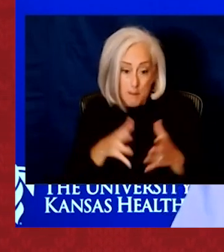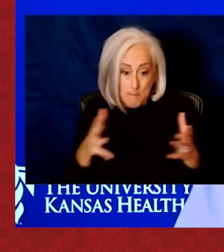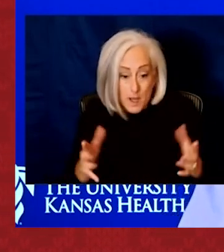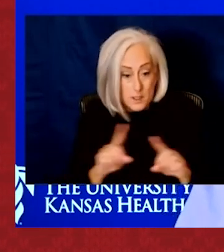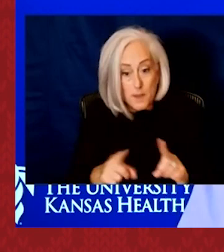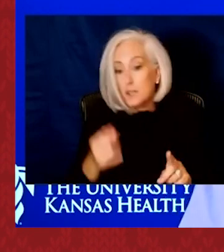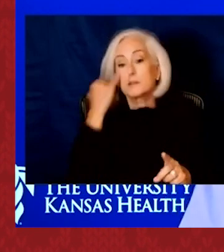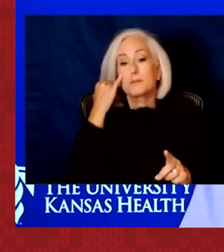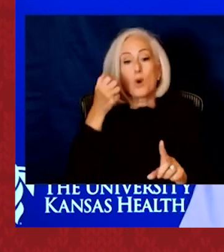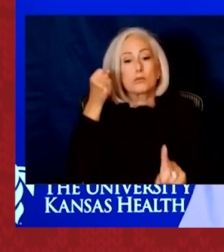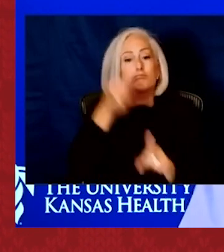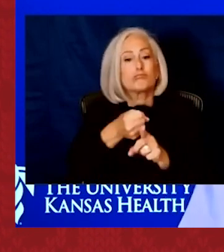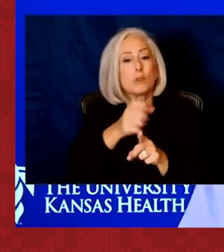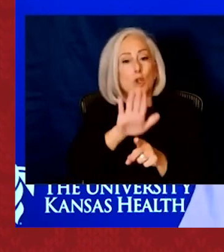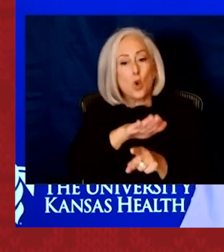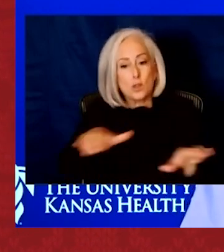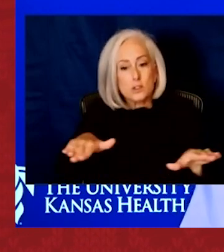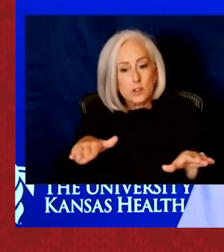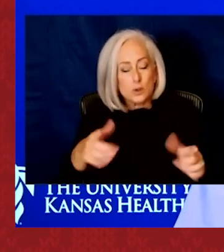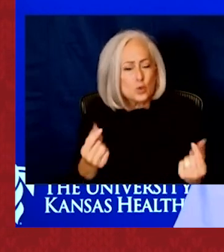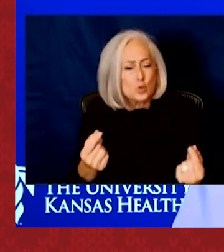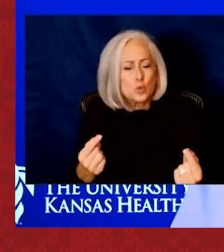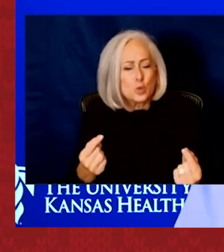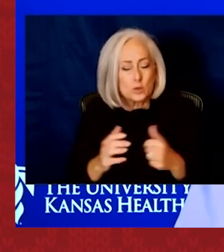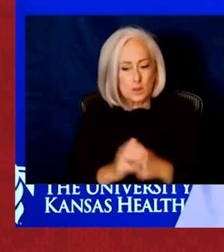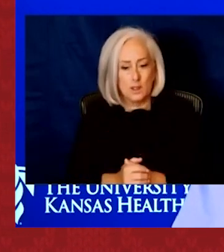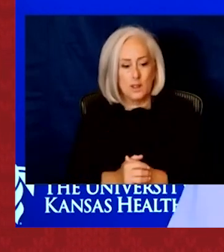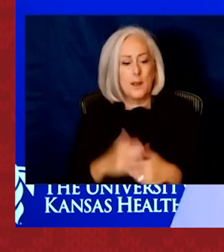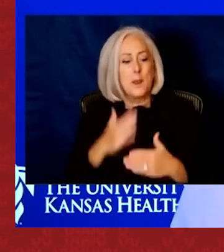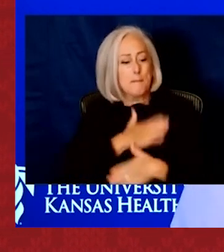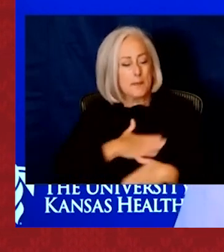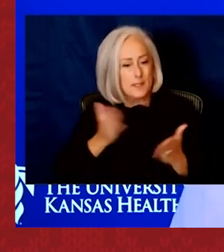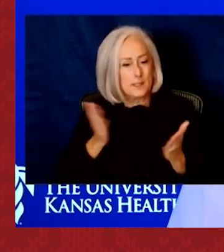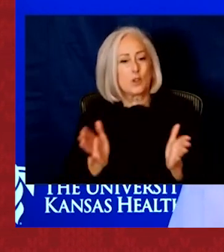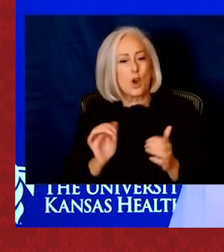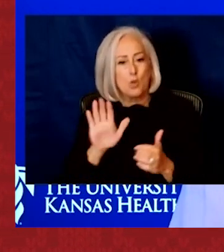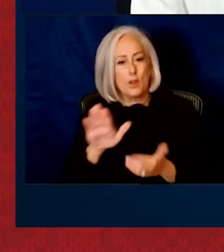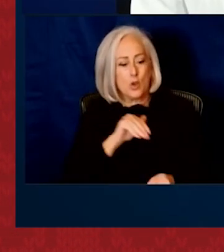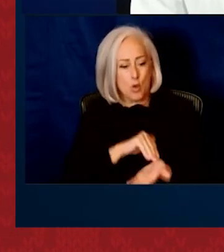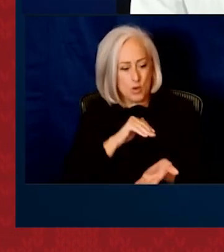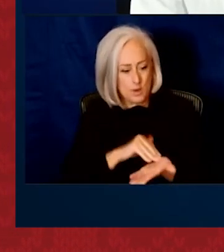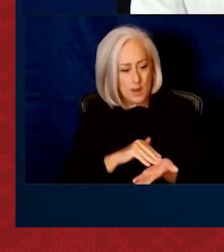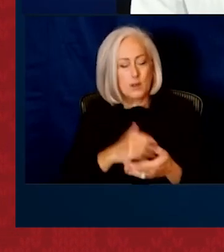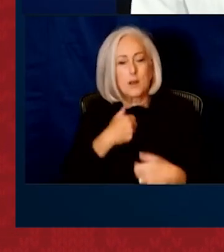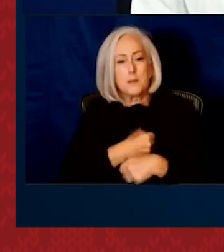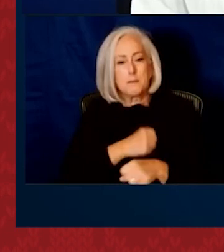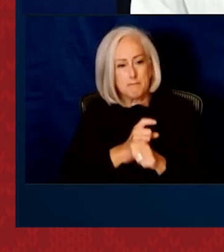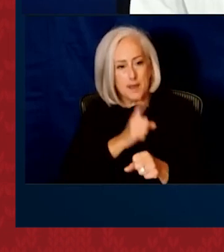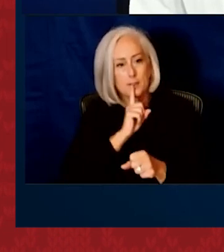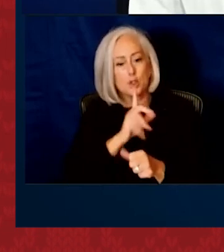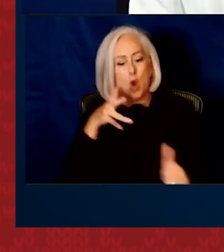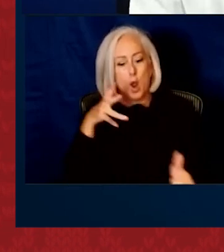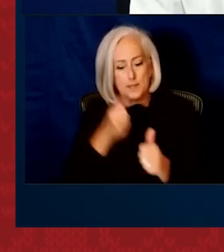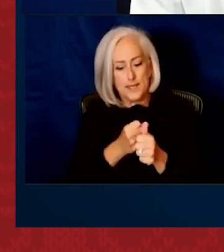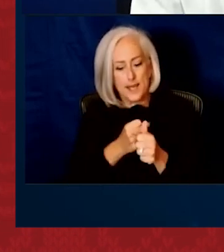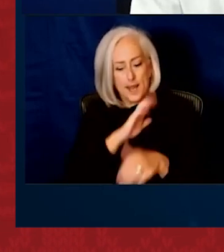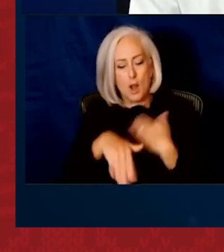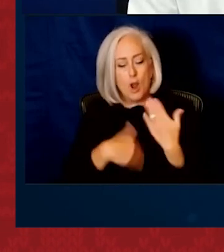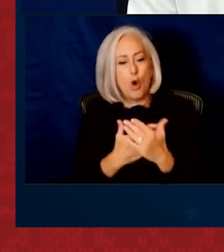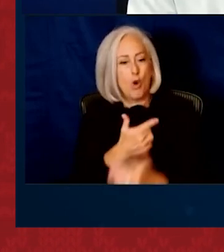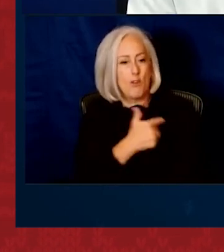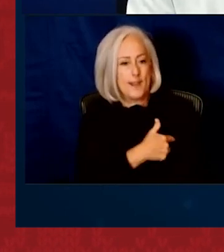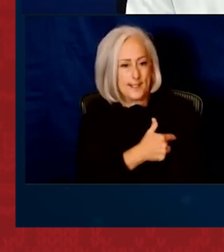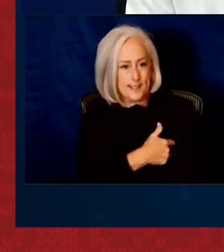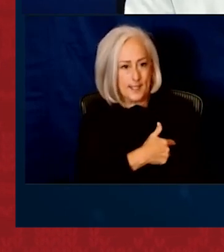with any of your healthcare providers if you have children. Get them up to date with their vaccines. And just to say, the long-term problem with this is, I don't want to